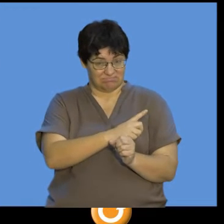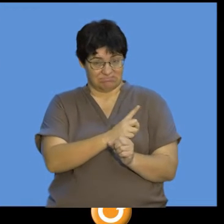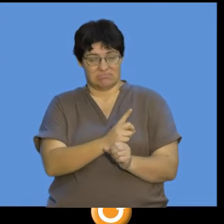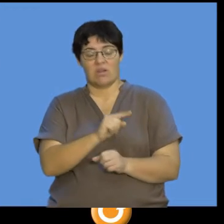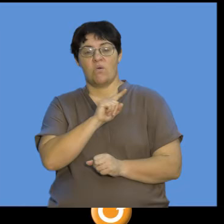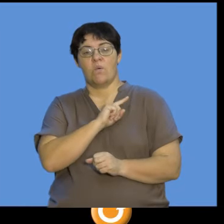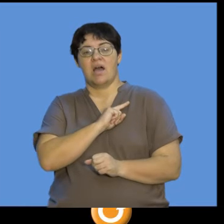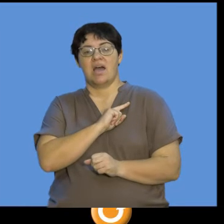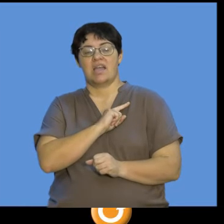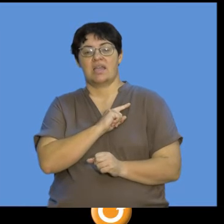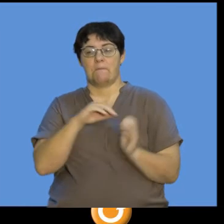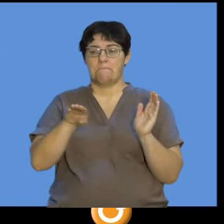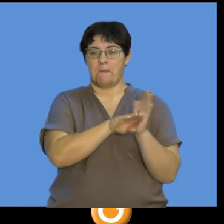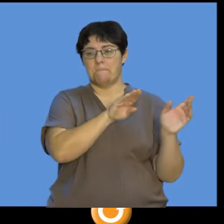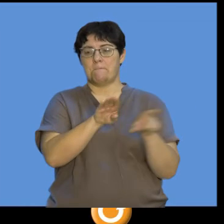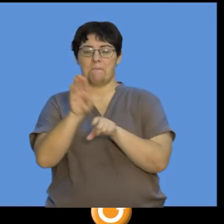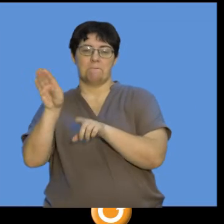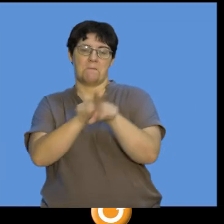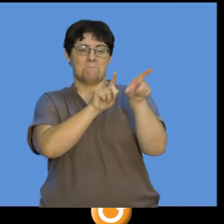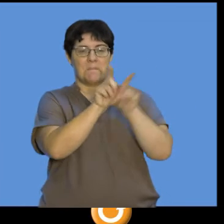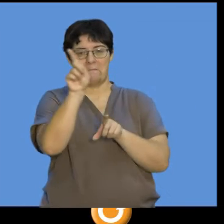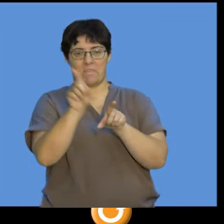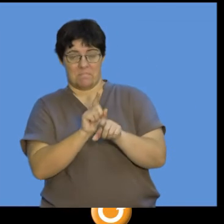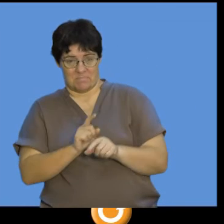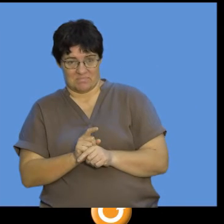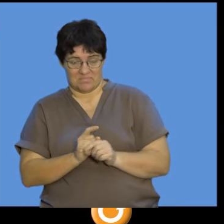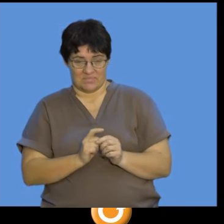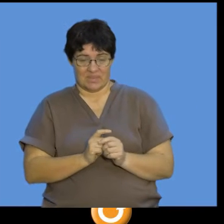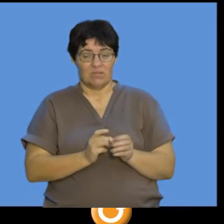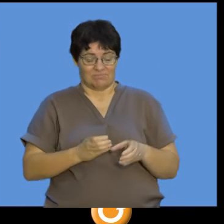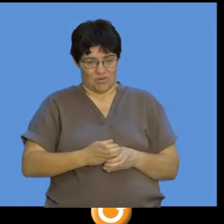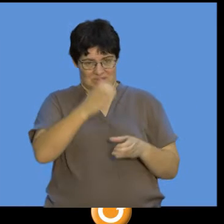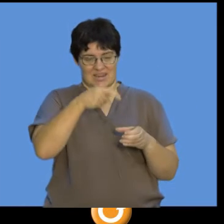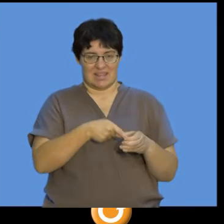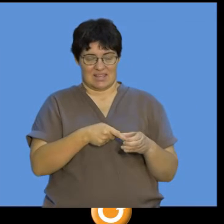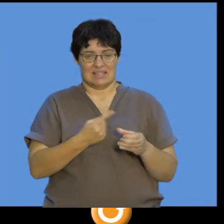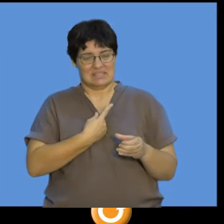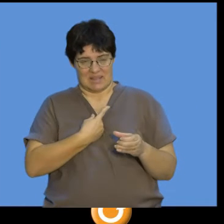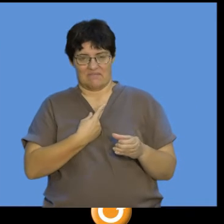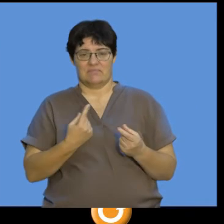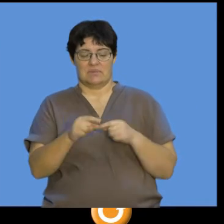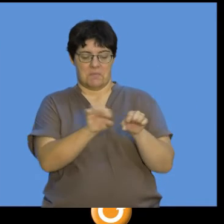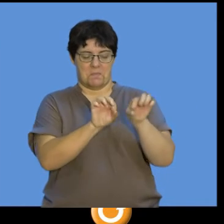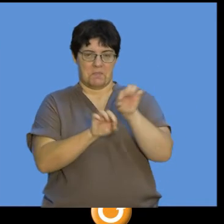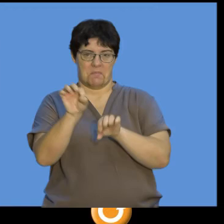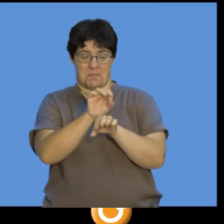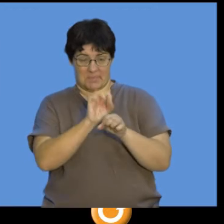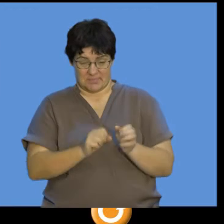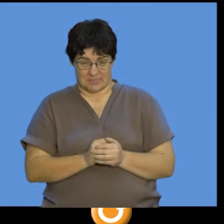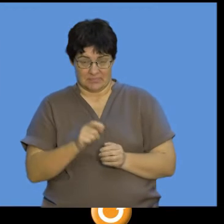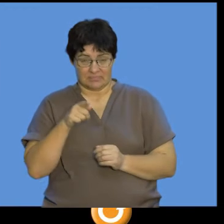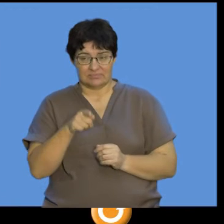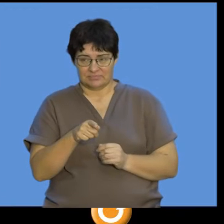to how frequent these particles collide with the walls of the container and amongst themselves. Okay, so this is